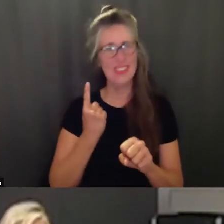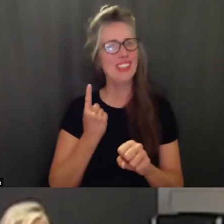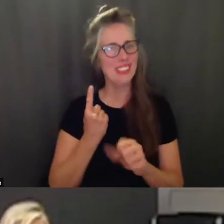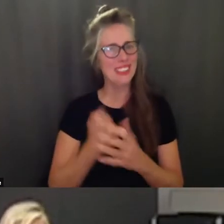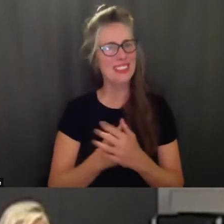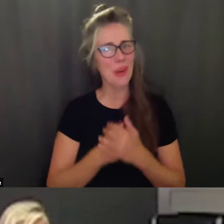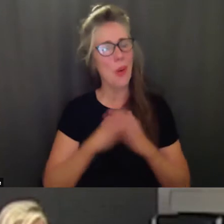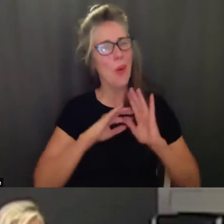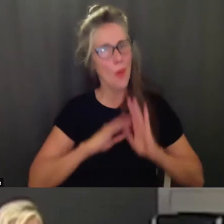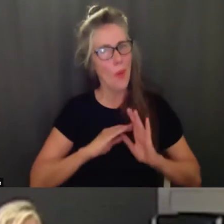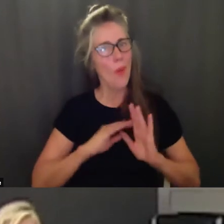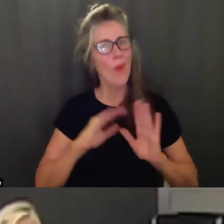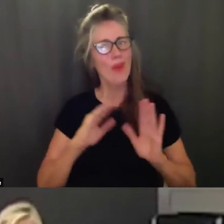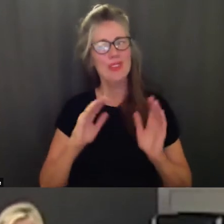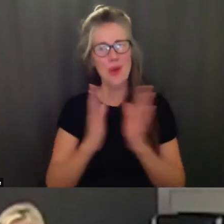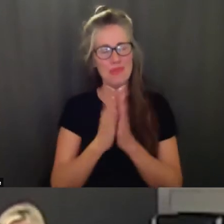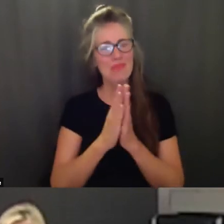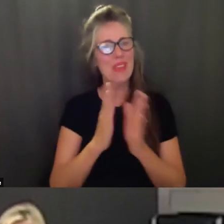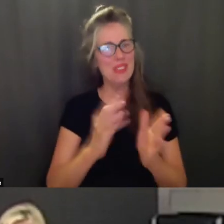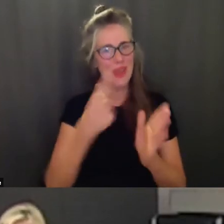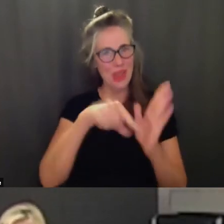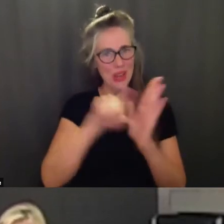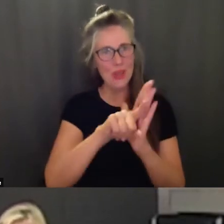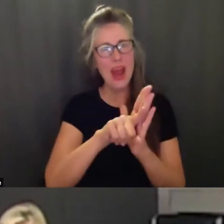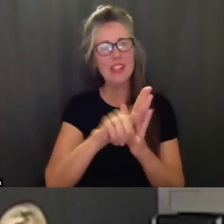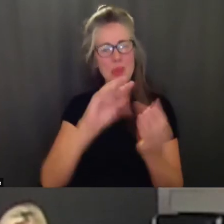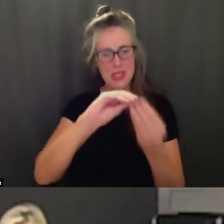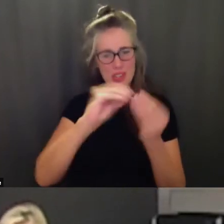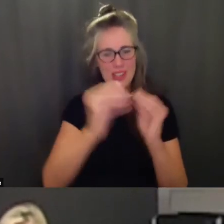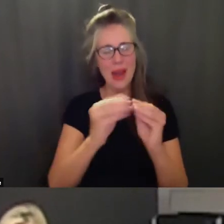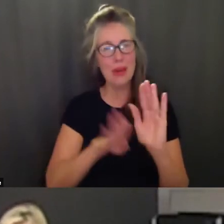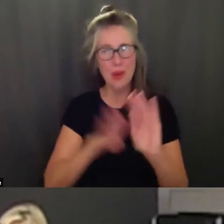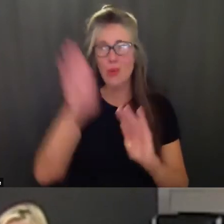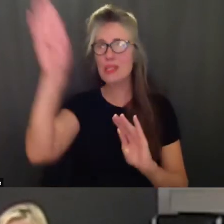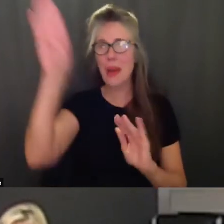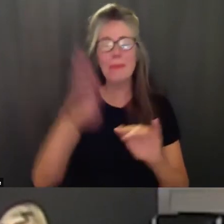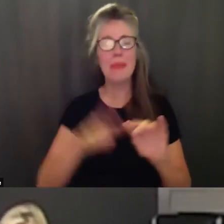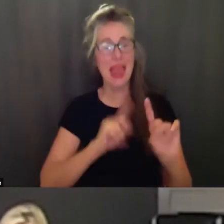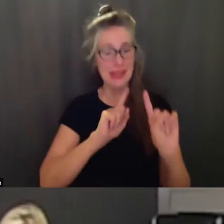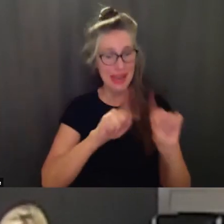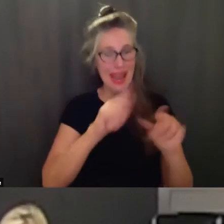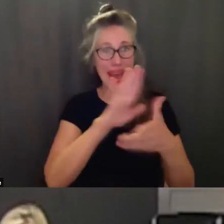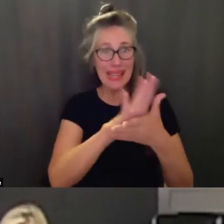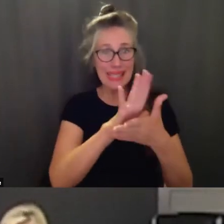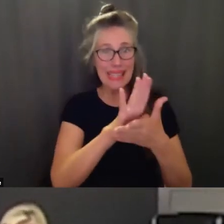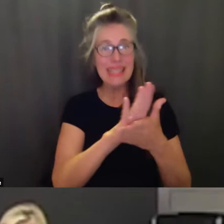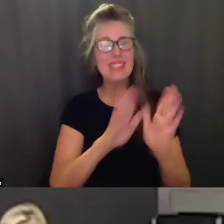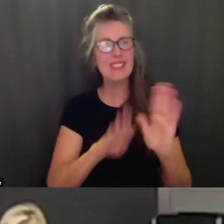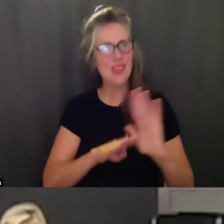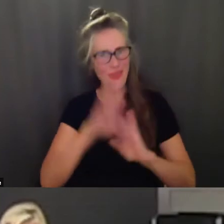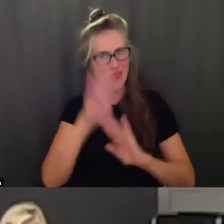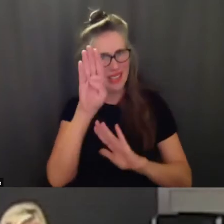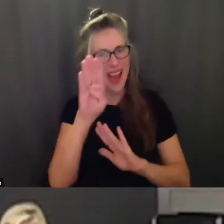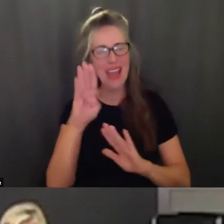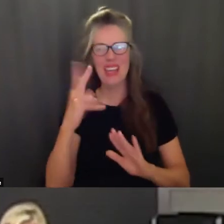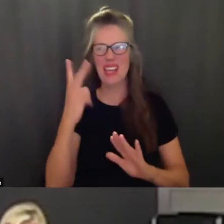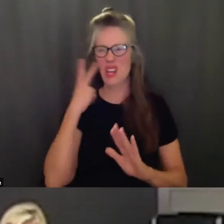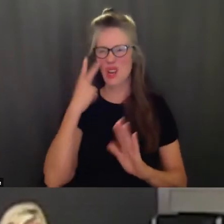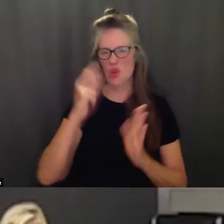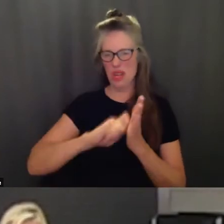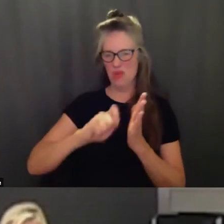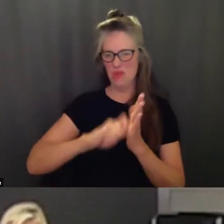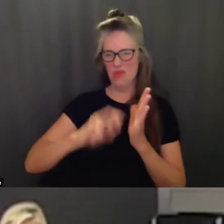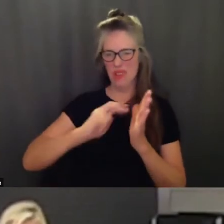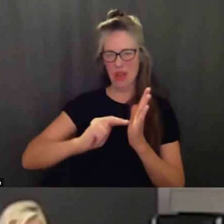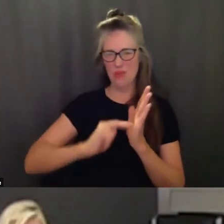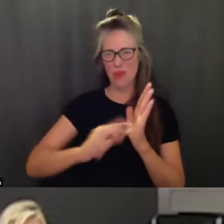that across the board, that graduation rates would go up and that attendance was so high. We read these national headlines and even out of LA and elsewhere of